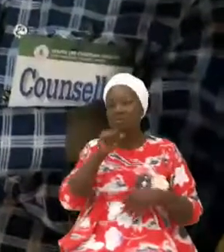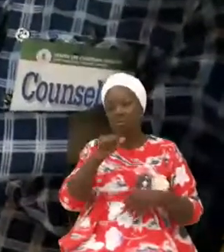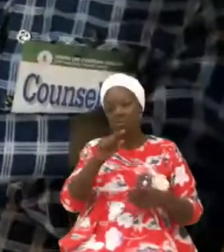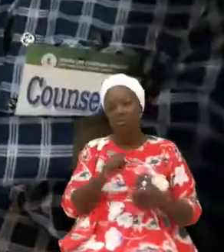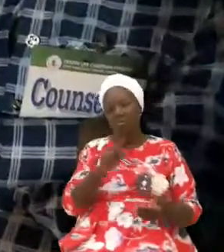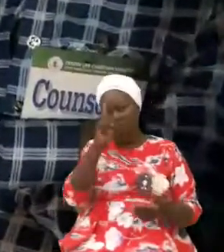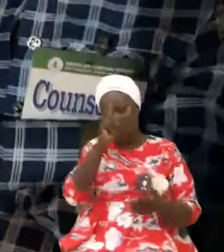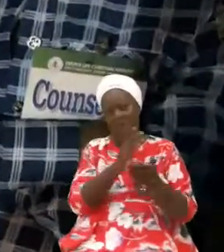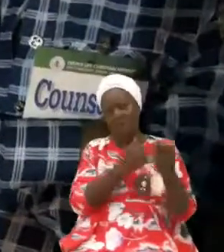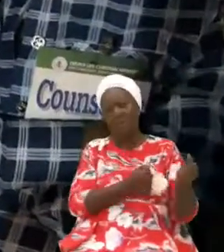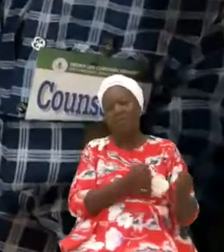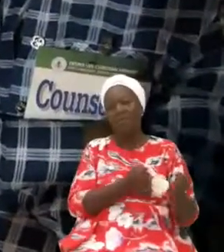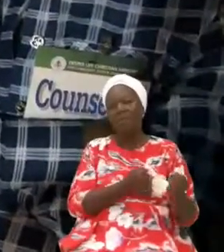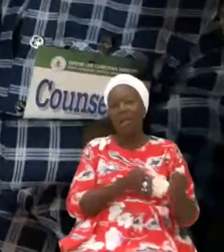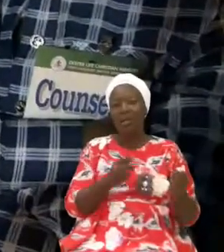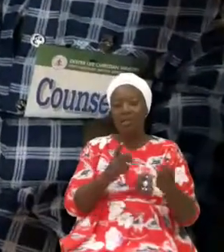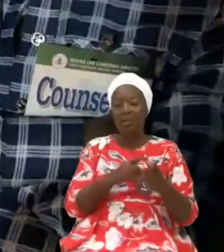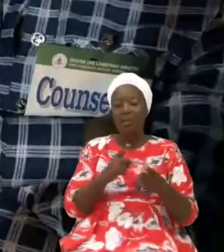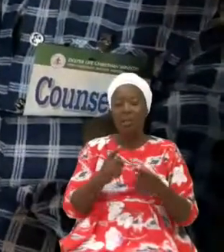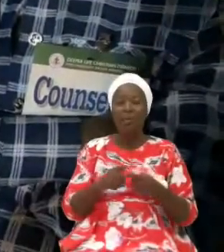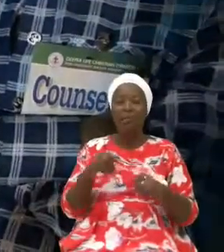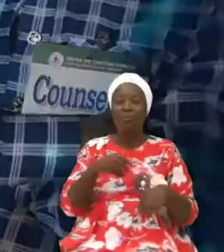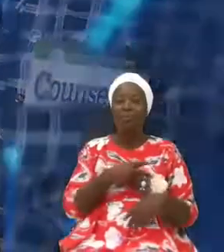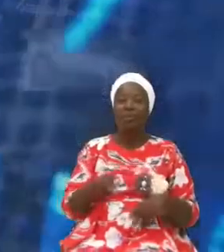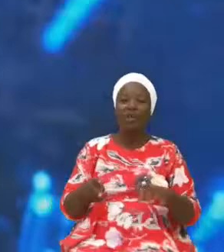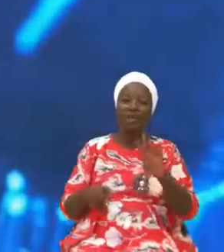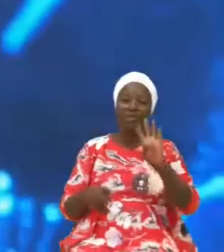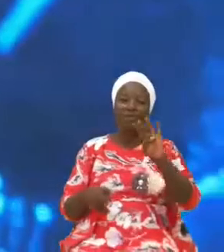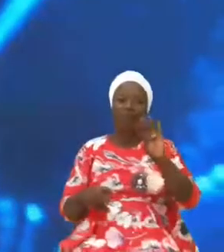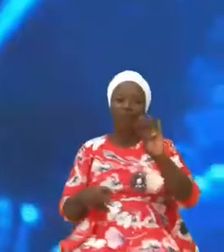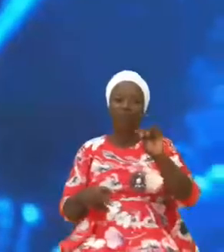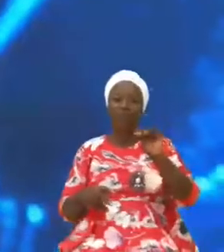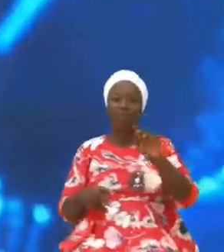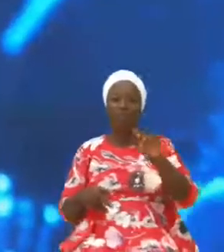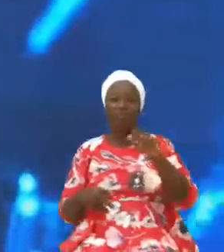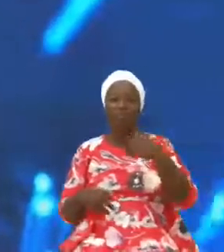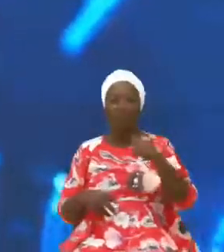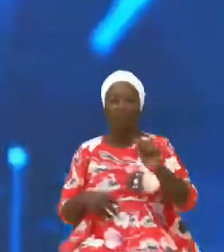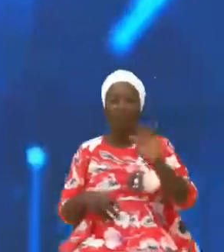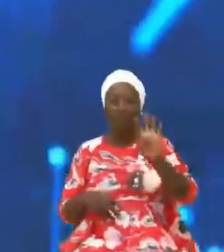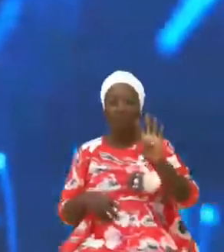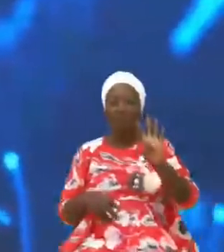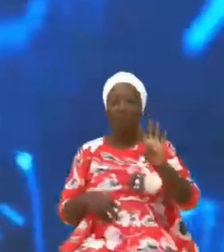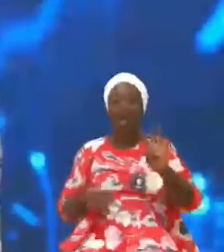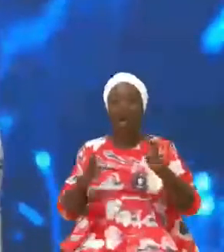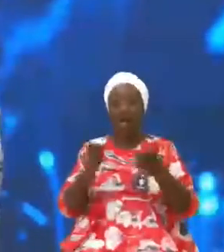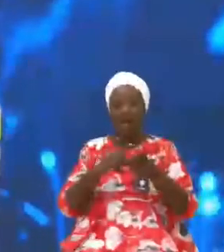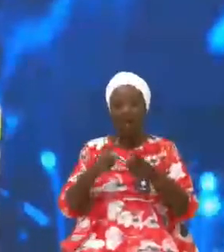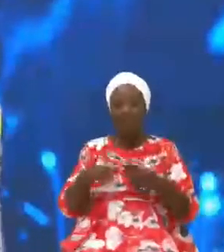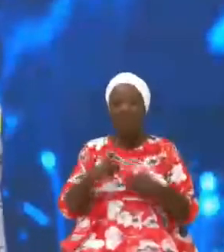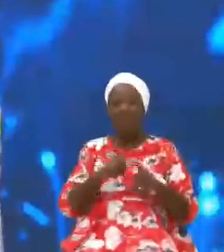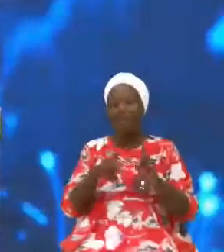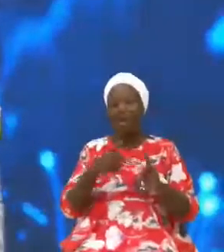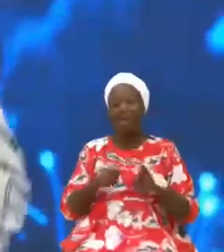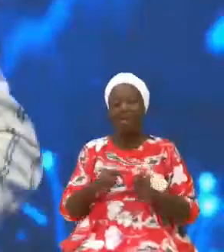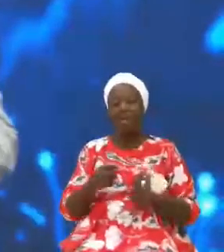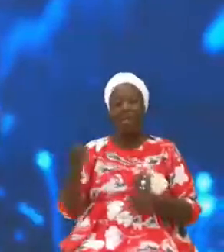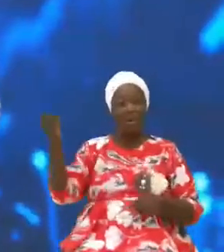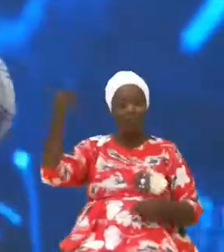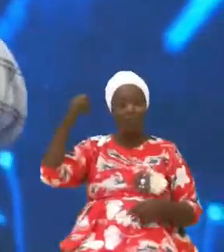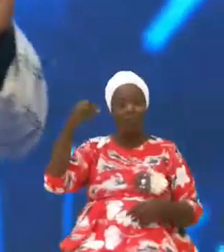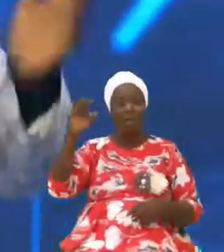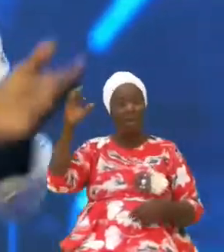ignorantly in unbelief. Look at verse 14. In verse 14, and the grace of our Lord,